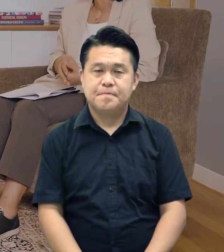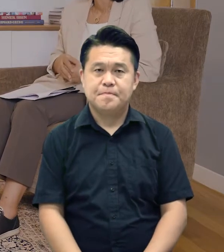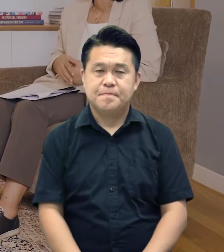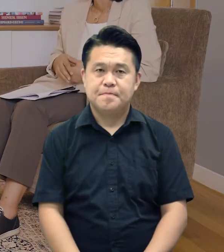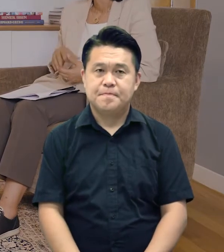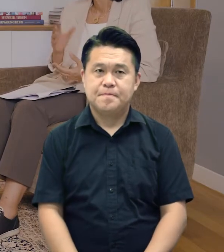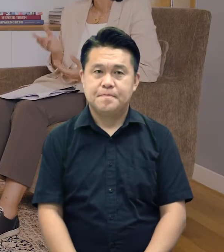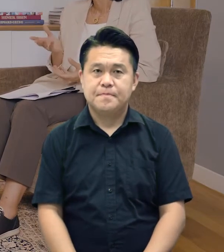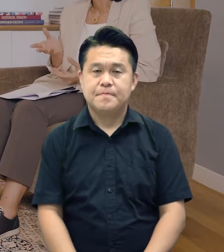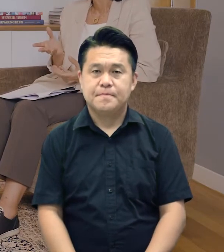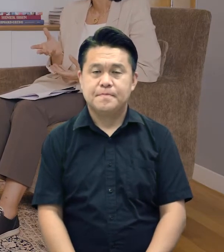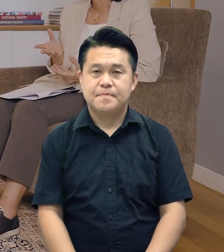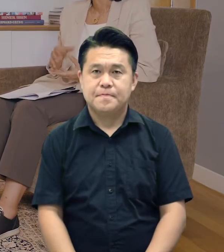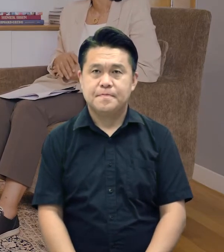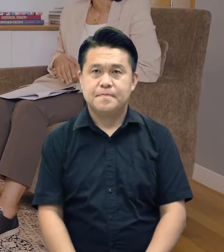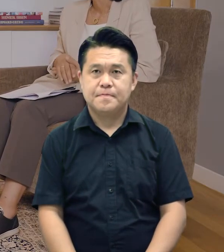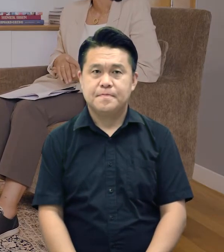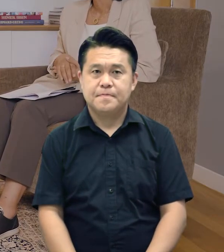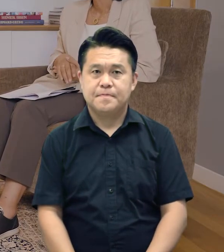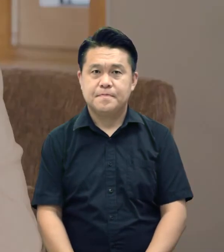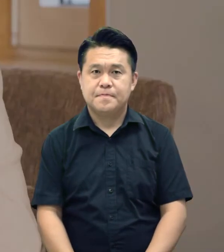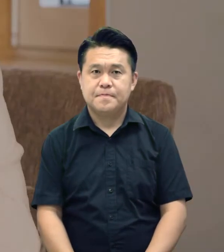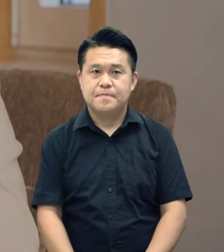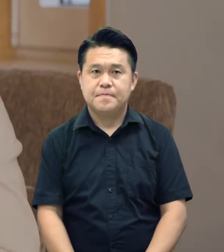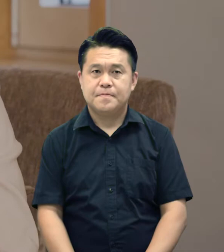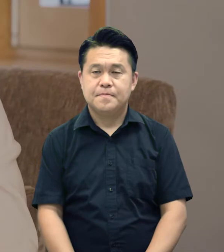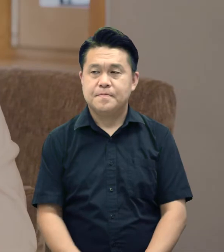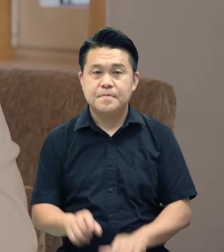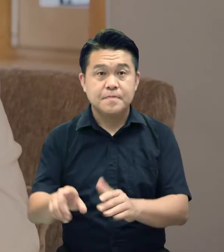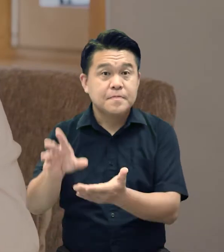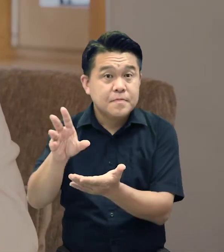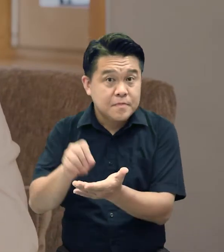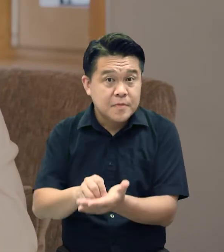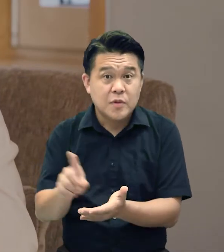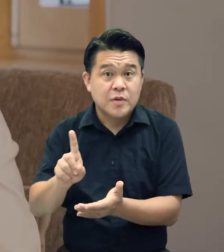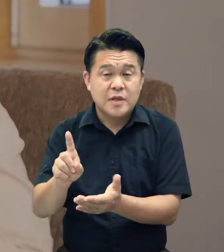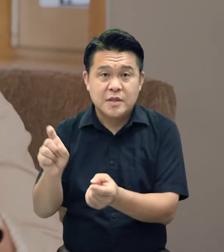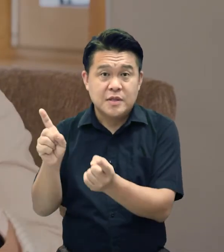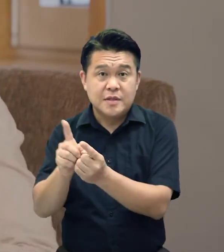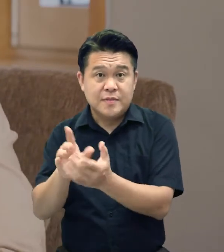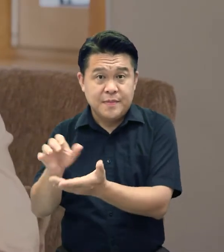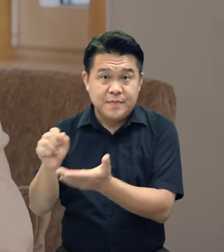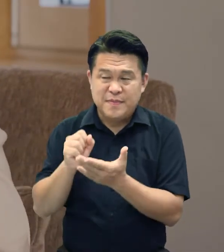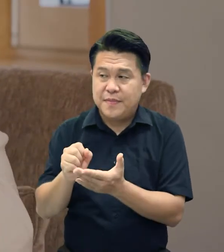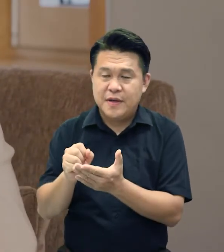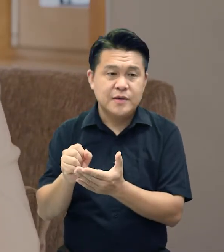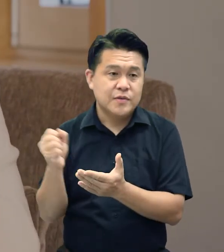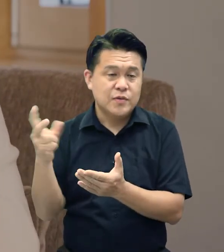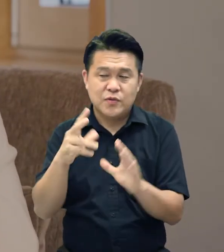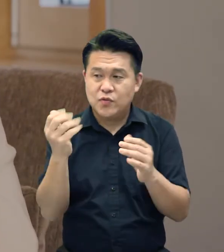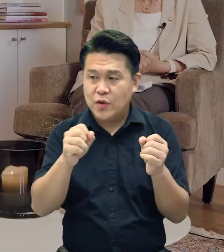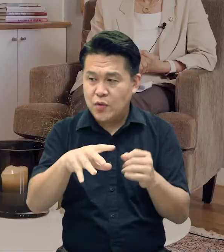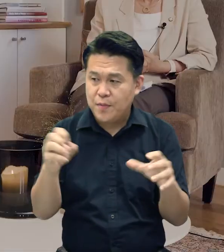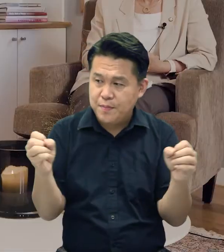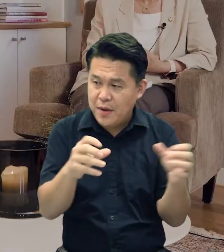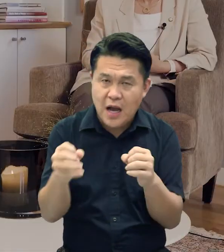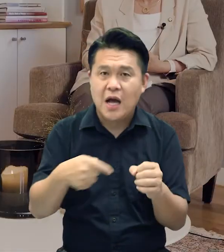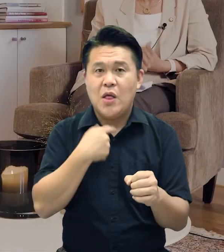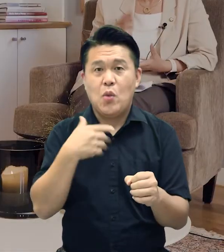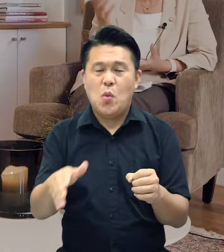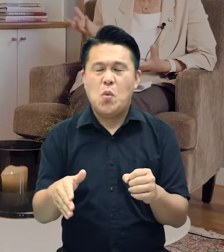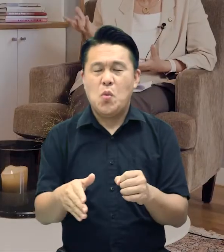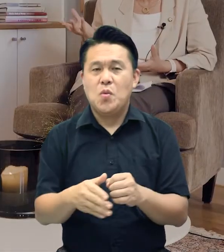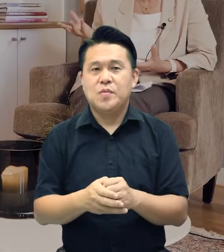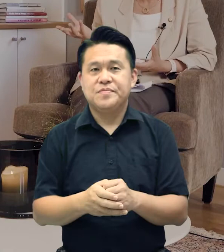intertwined regarding these issues. We haven't touched this issue directly, and we haven't